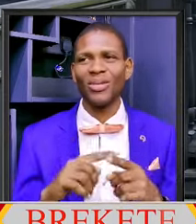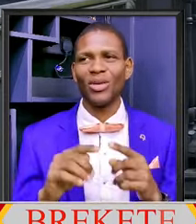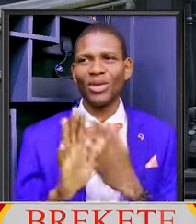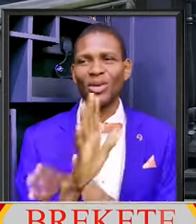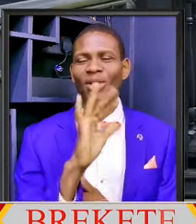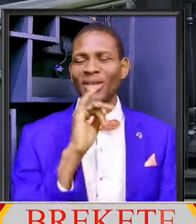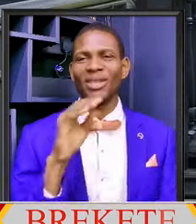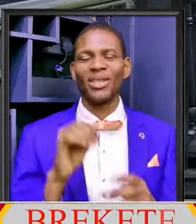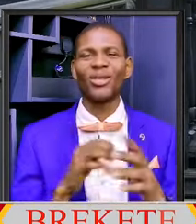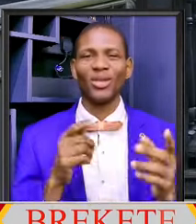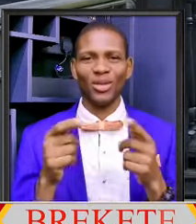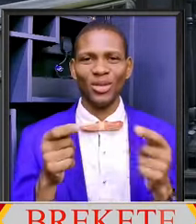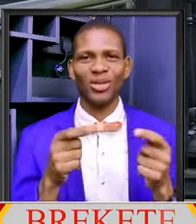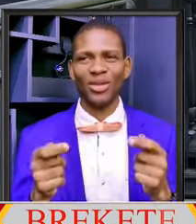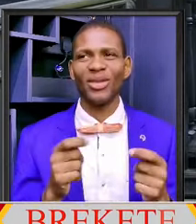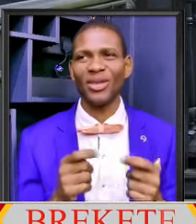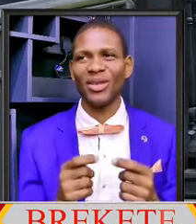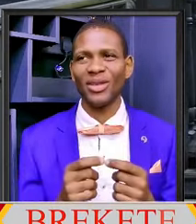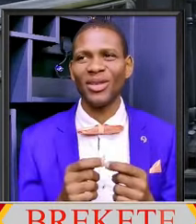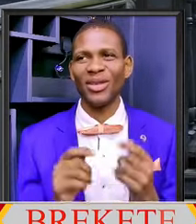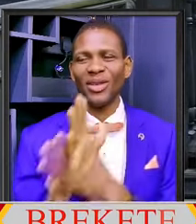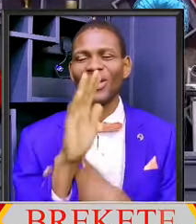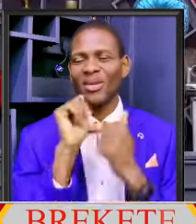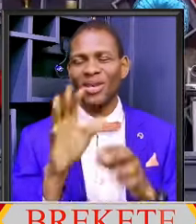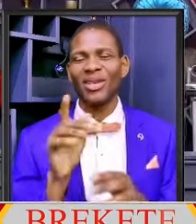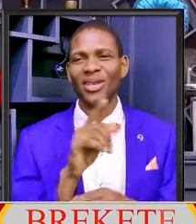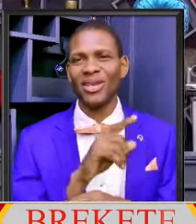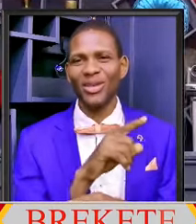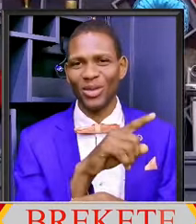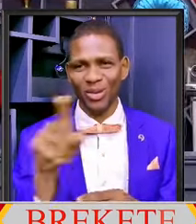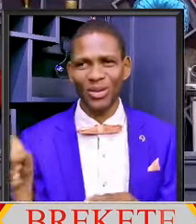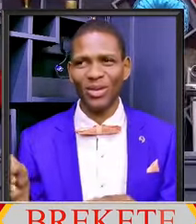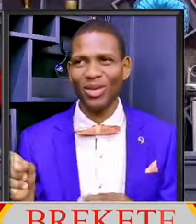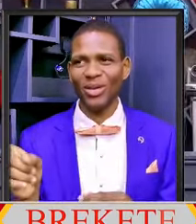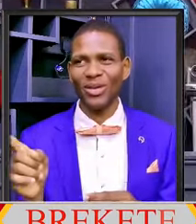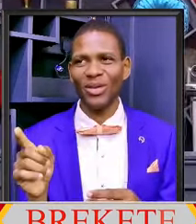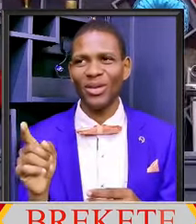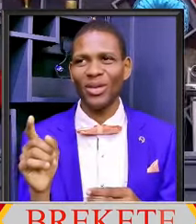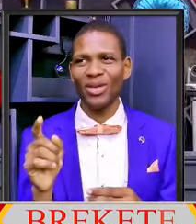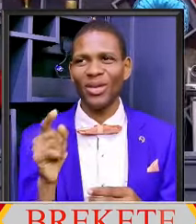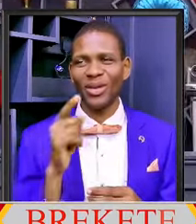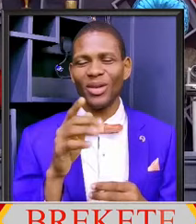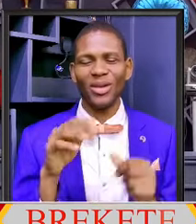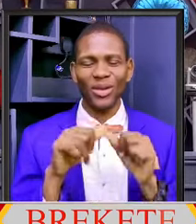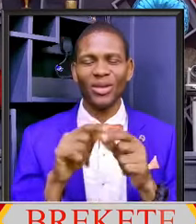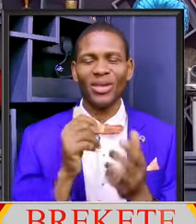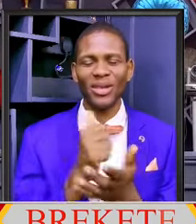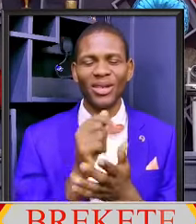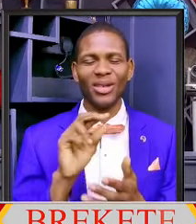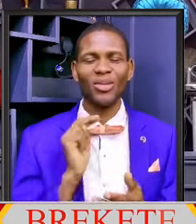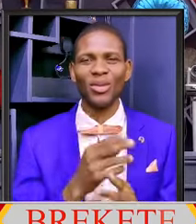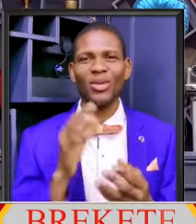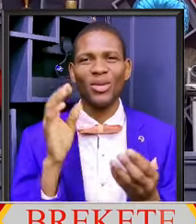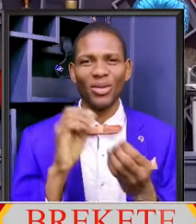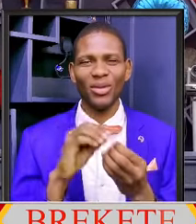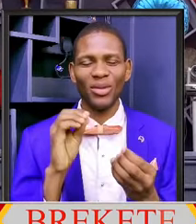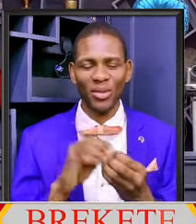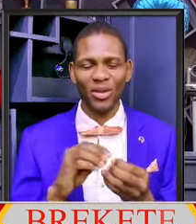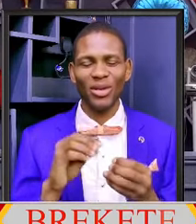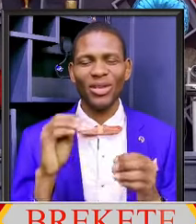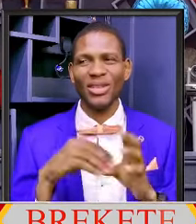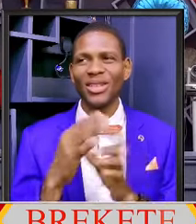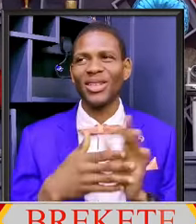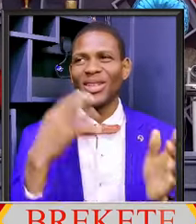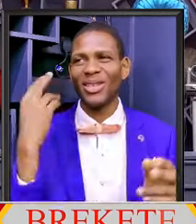Brekete family. Yes, ma. Thank God you. God bless you. Amen. You thank be helping us more and more. Amen. In